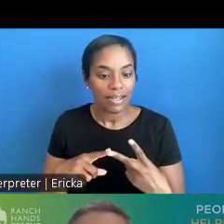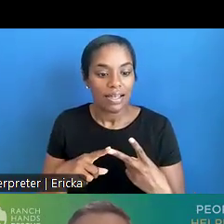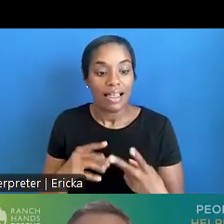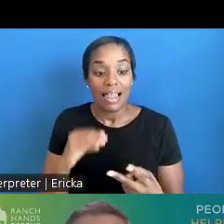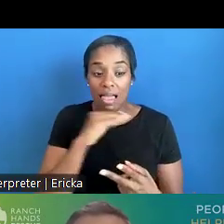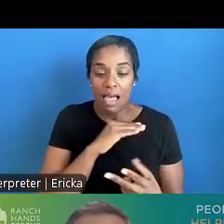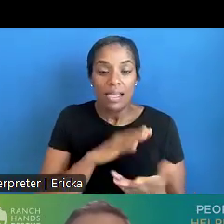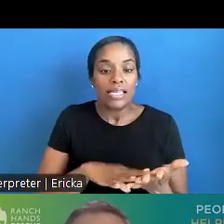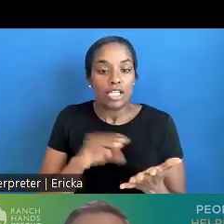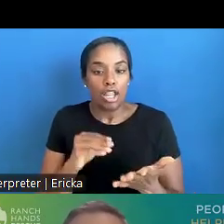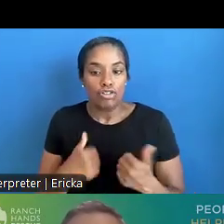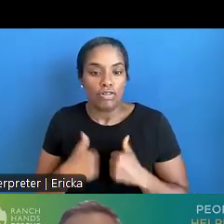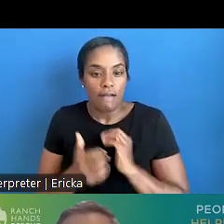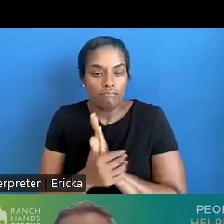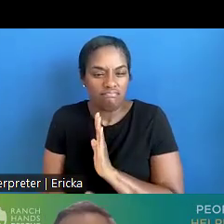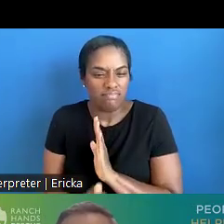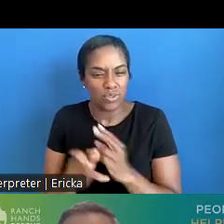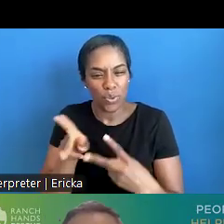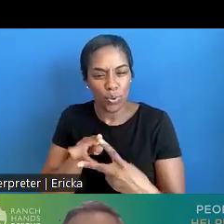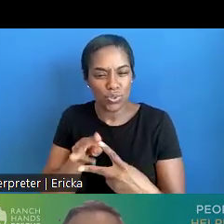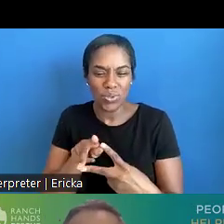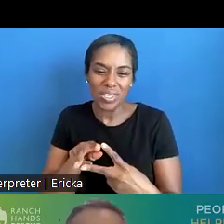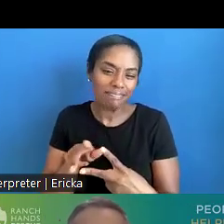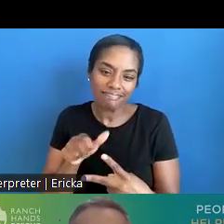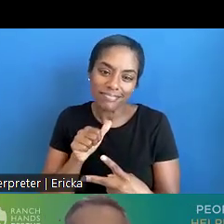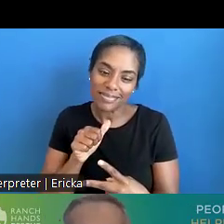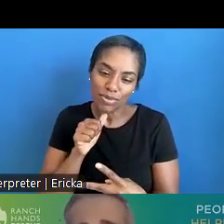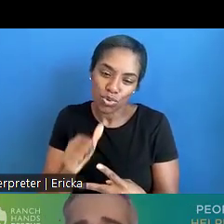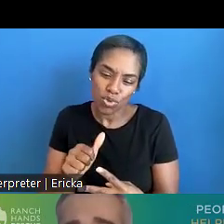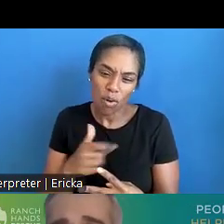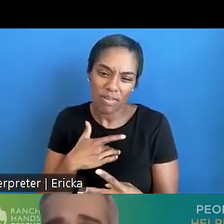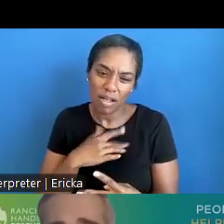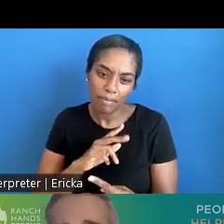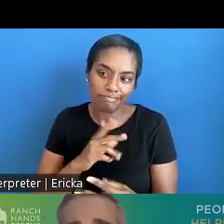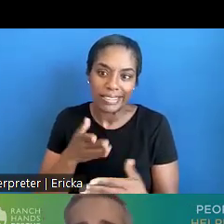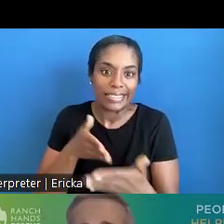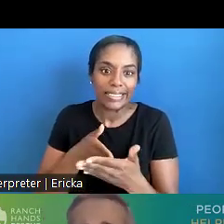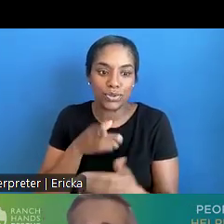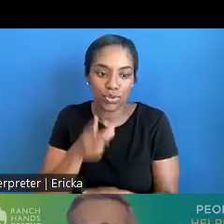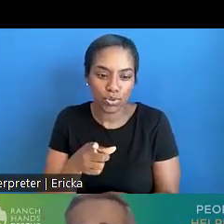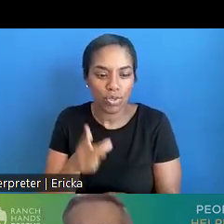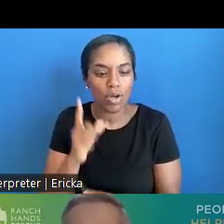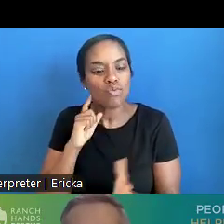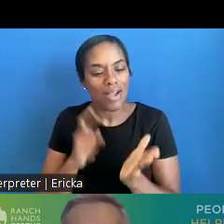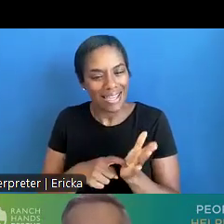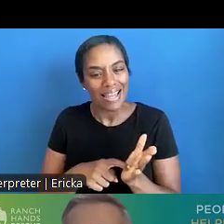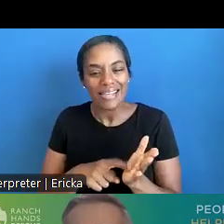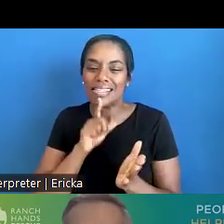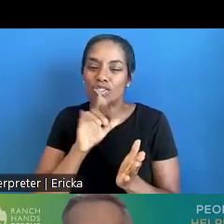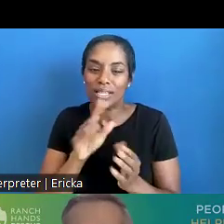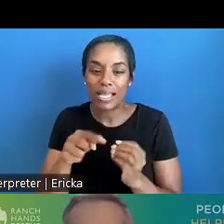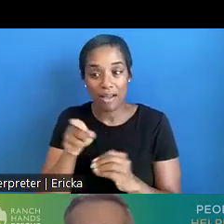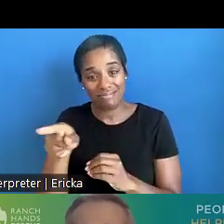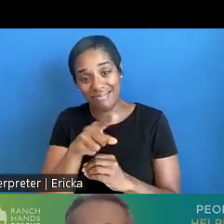these things personally. Recognize the separation. Recognize that it has something to do with the other individual rather than,